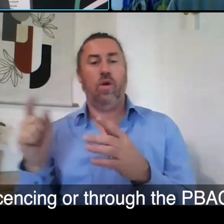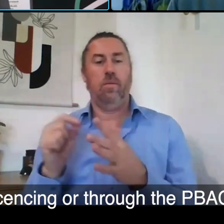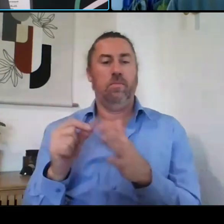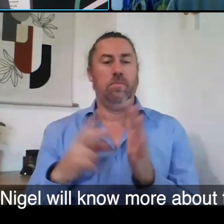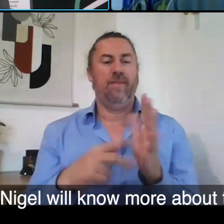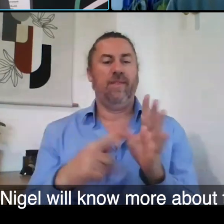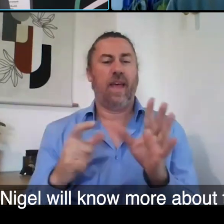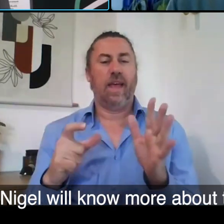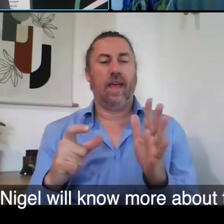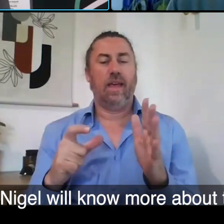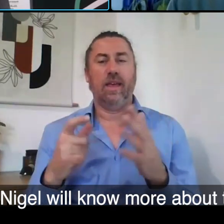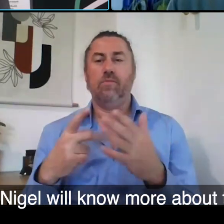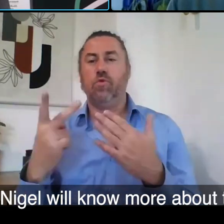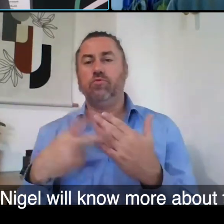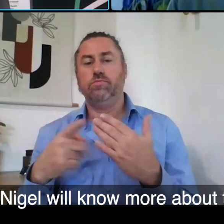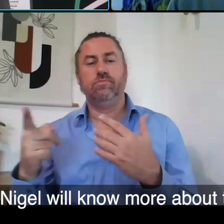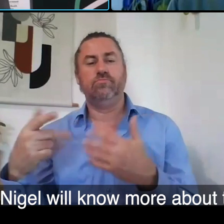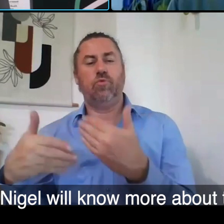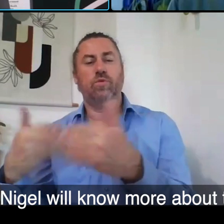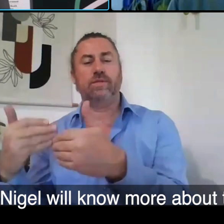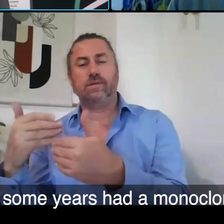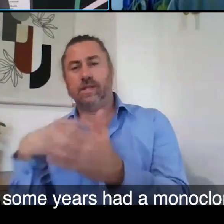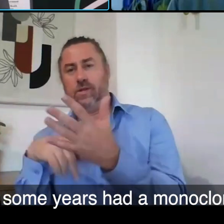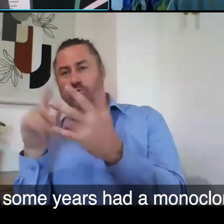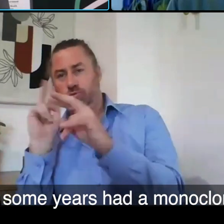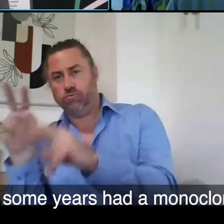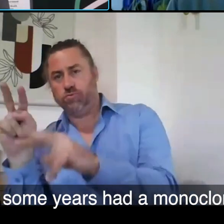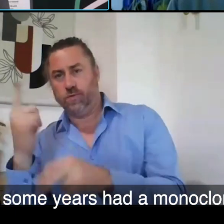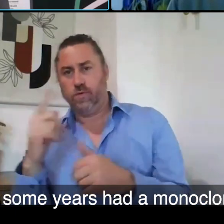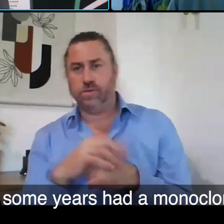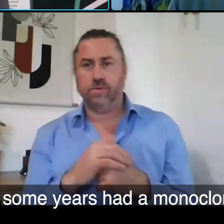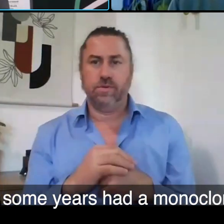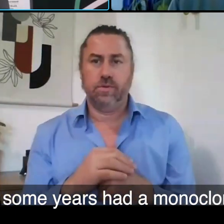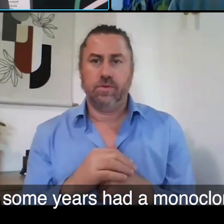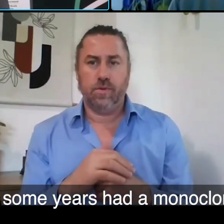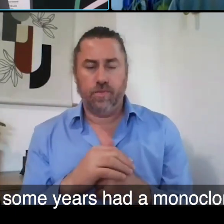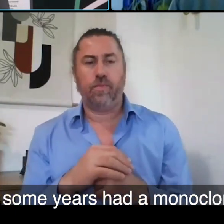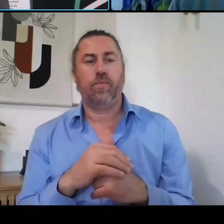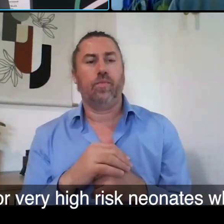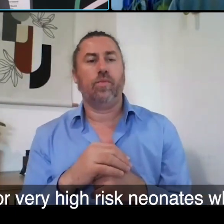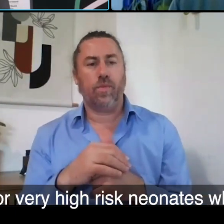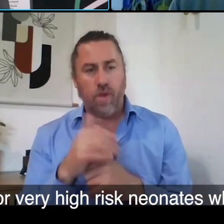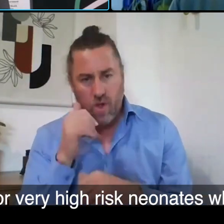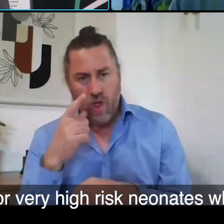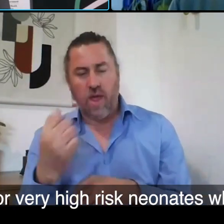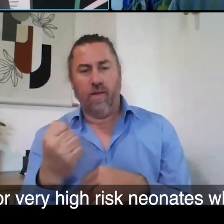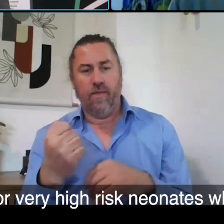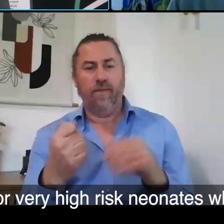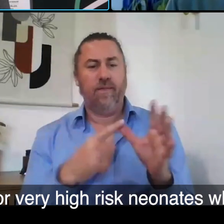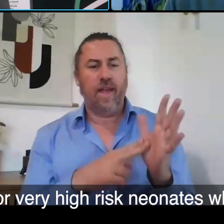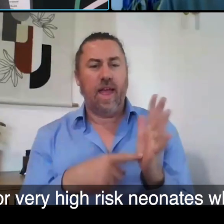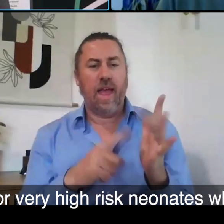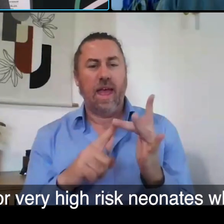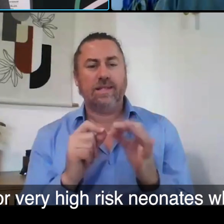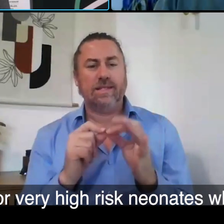process. And Nigel will know more about that. We have for some years had a monoclonal antibody available